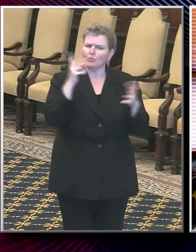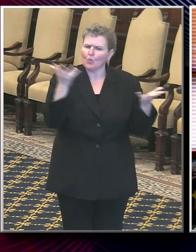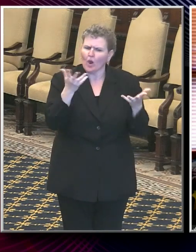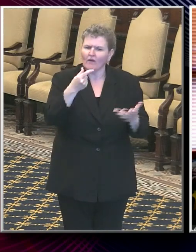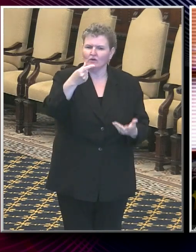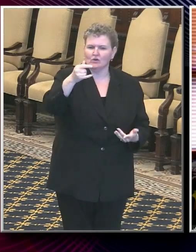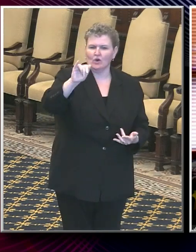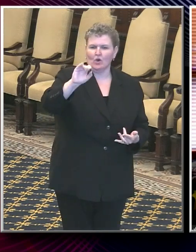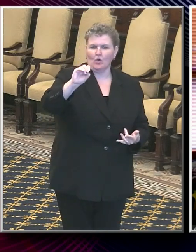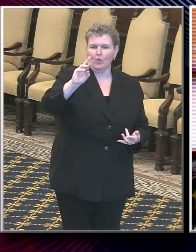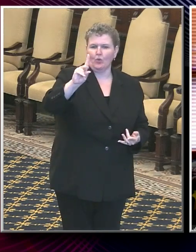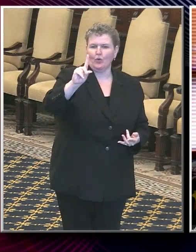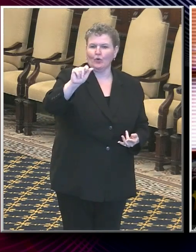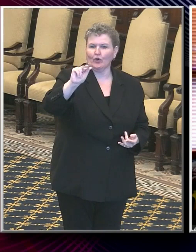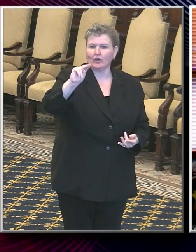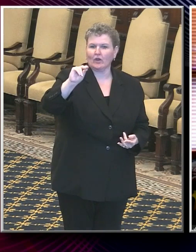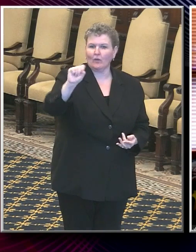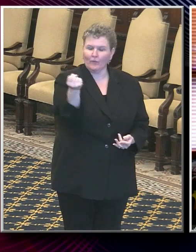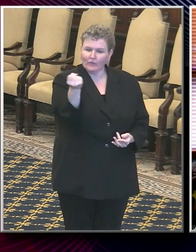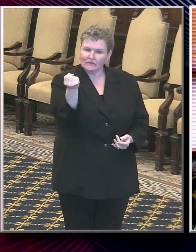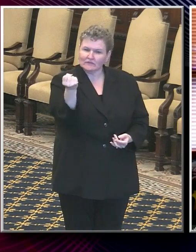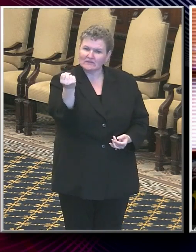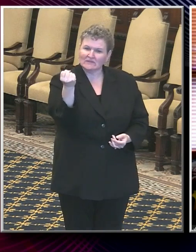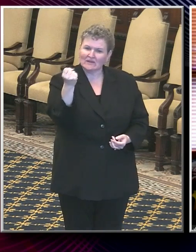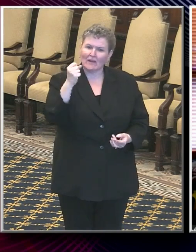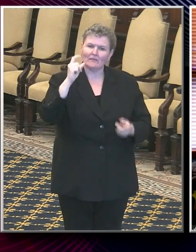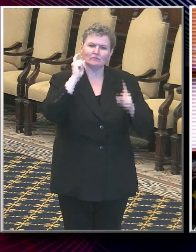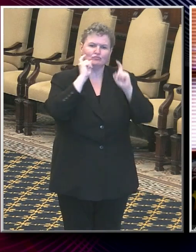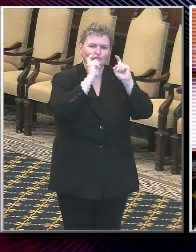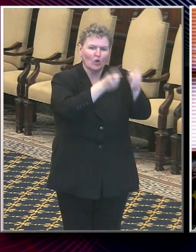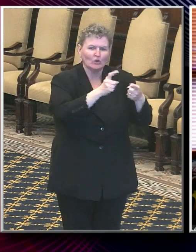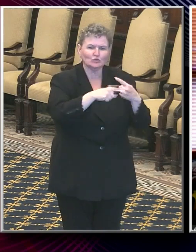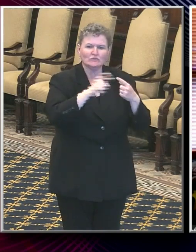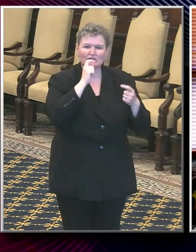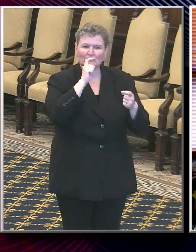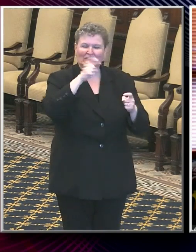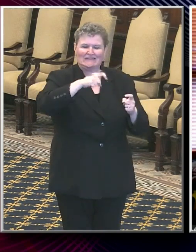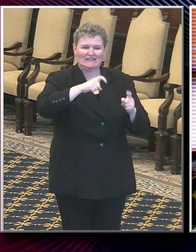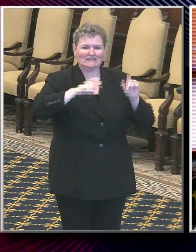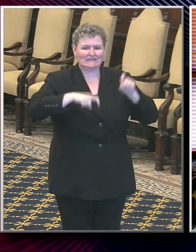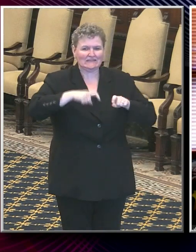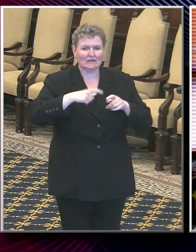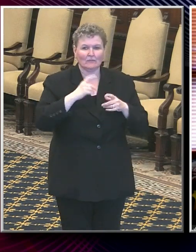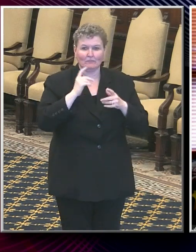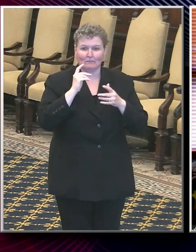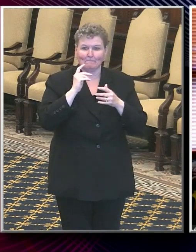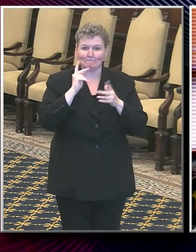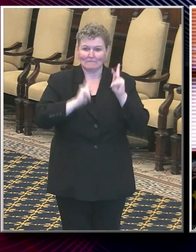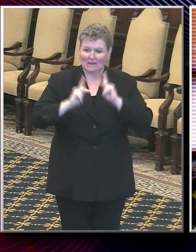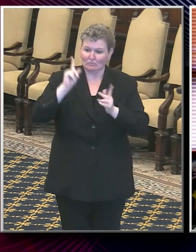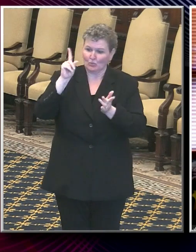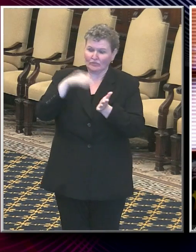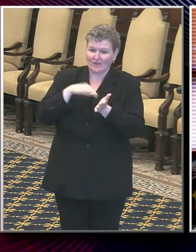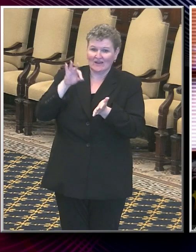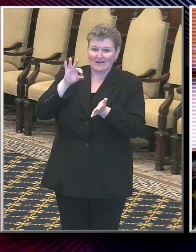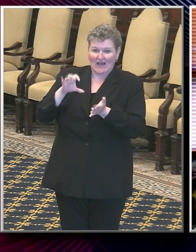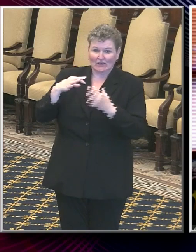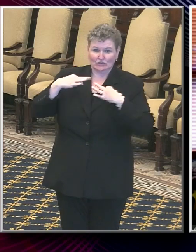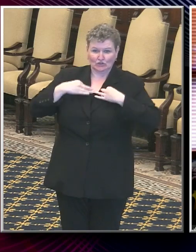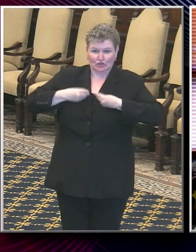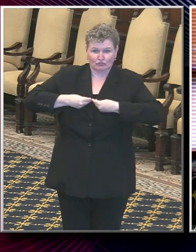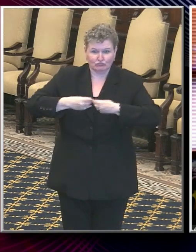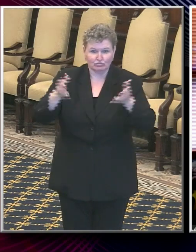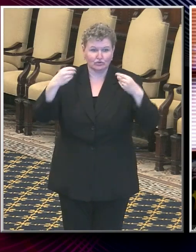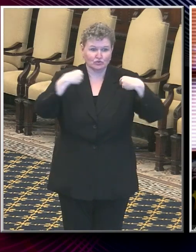need. In just 1 week, they've sold 1,900 t-shirts, resulting in 1,900 boxes of fresh produce for Philadelphians in